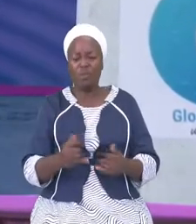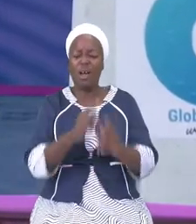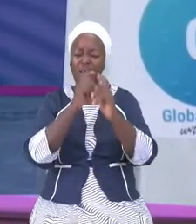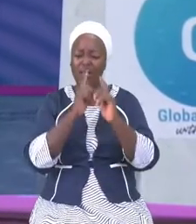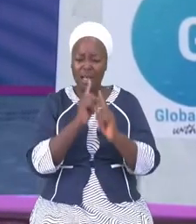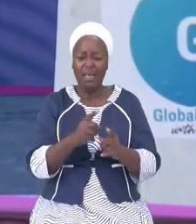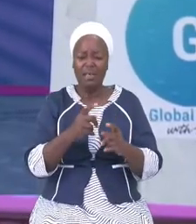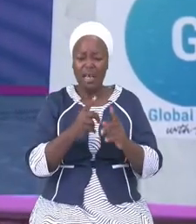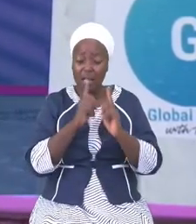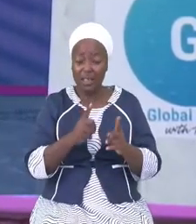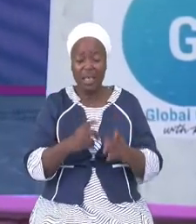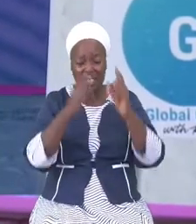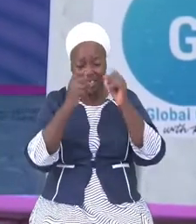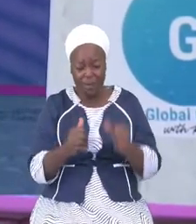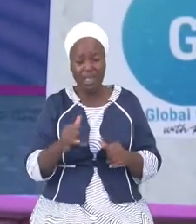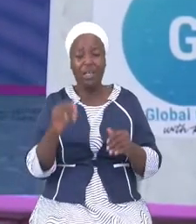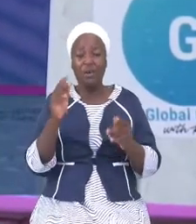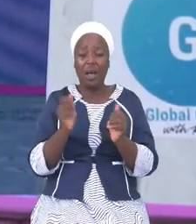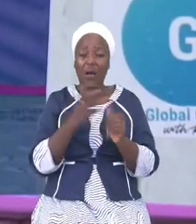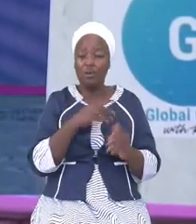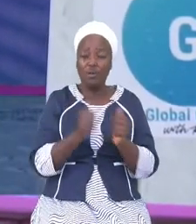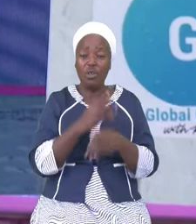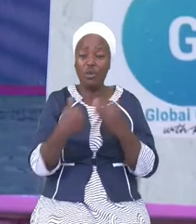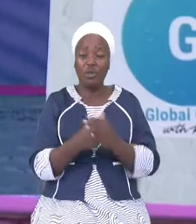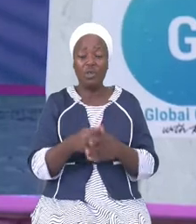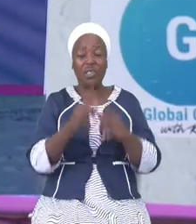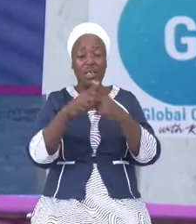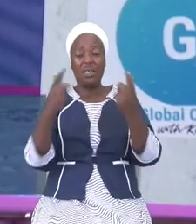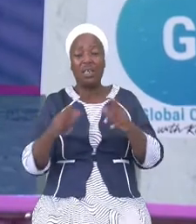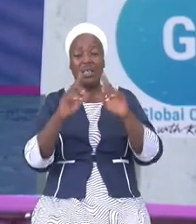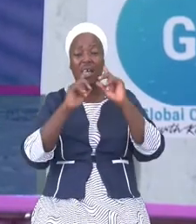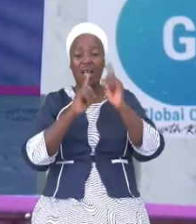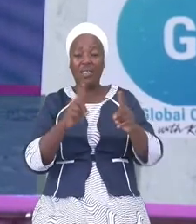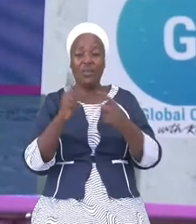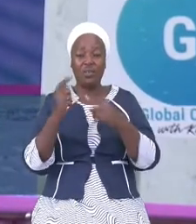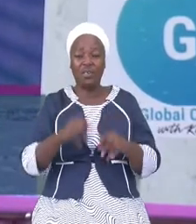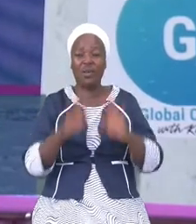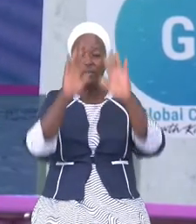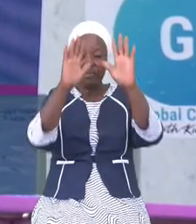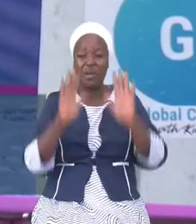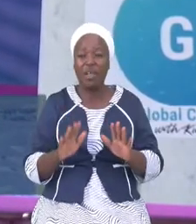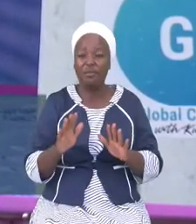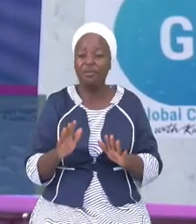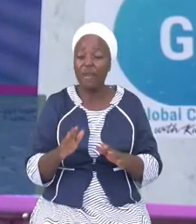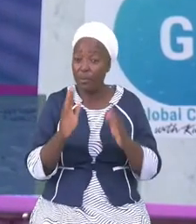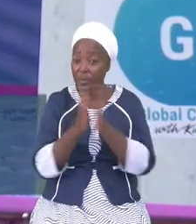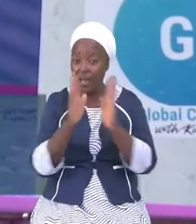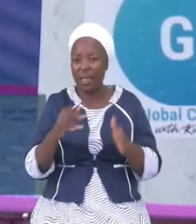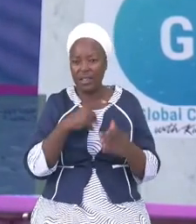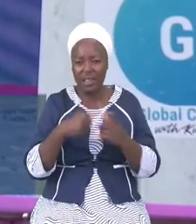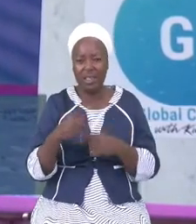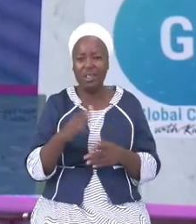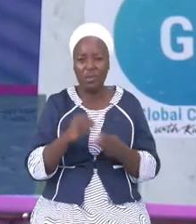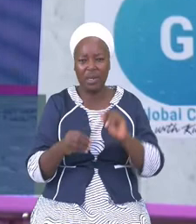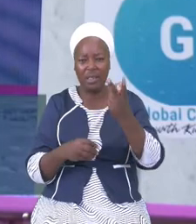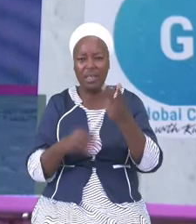him with a marvelous answer to his prayer. Number three is the spectacular